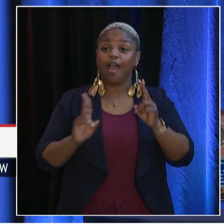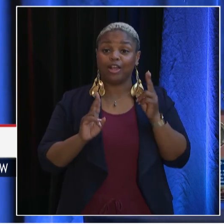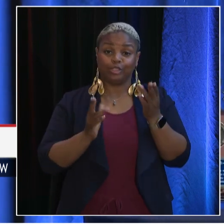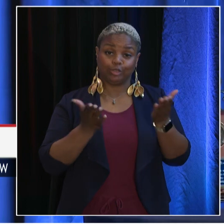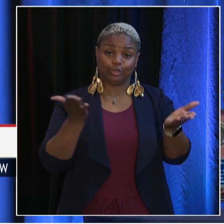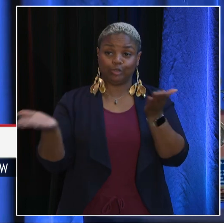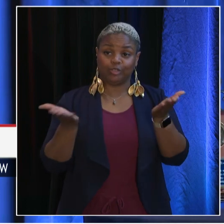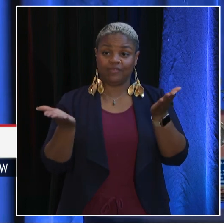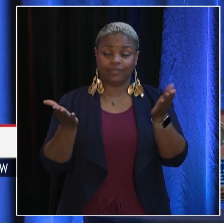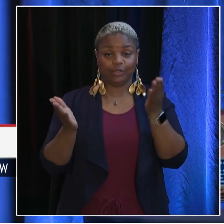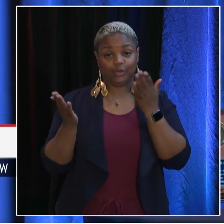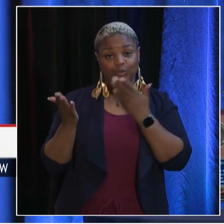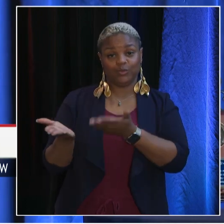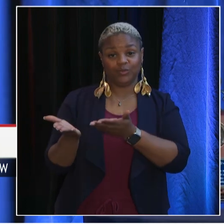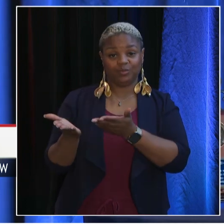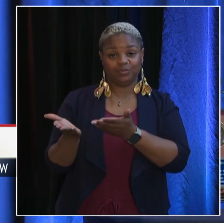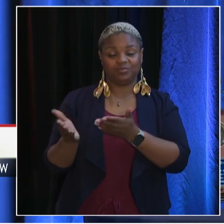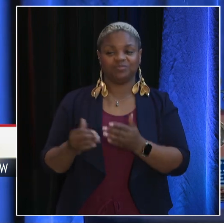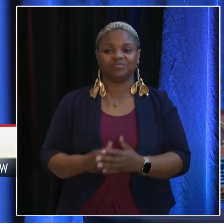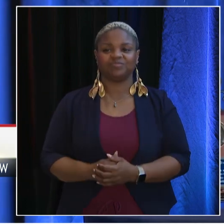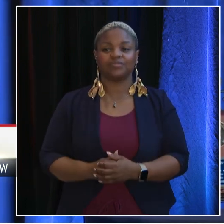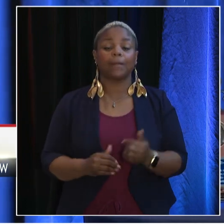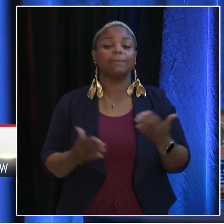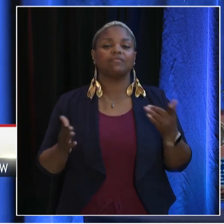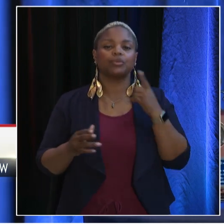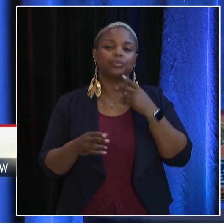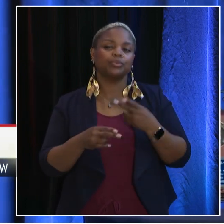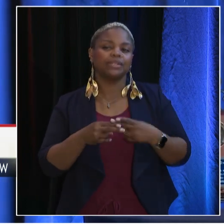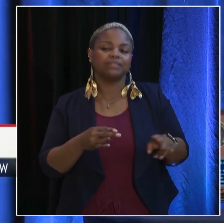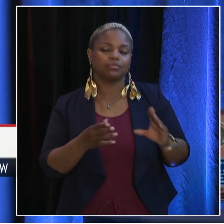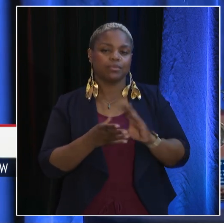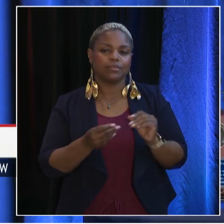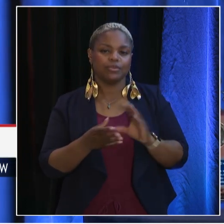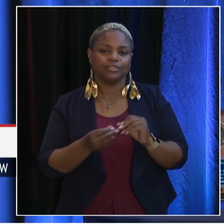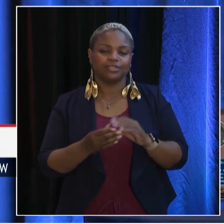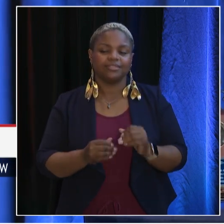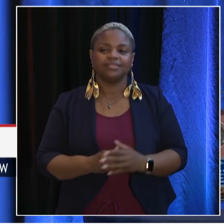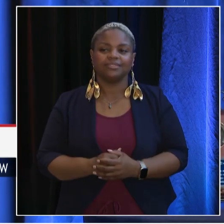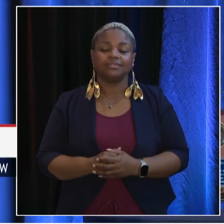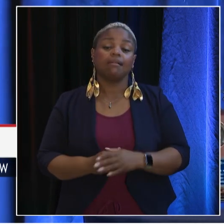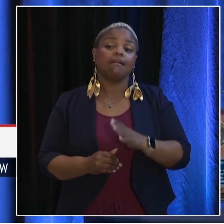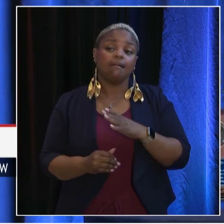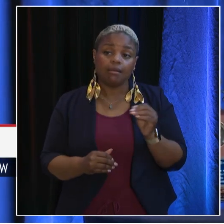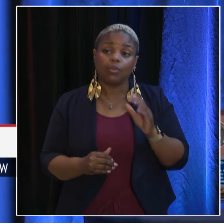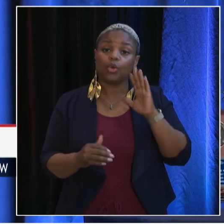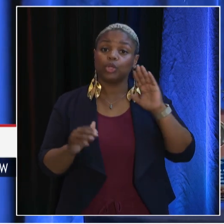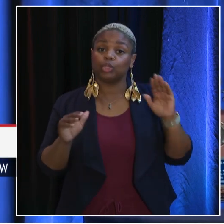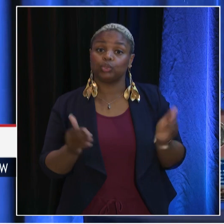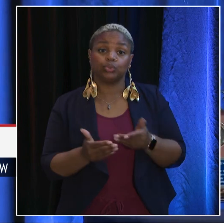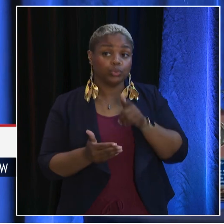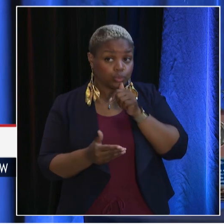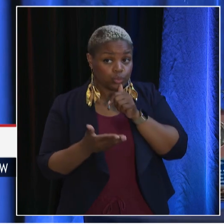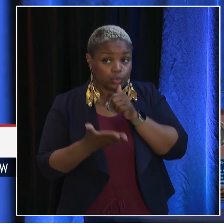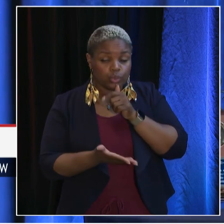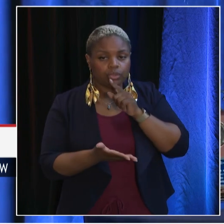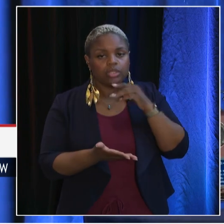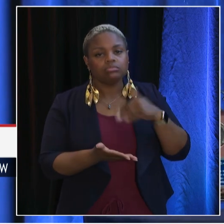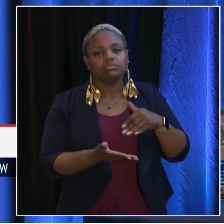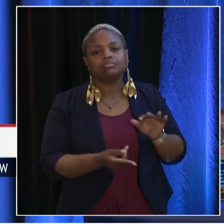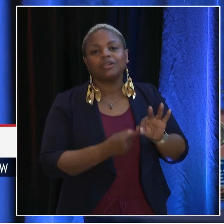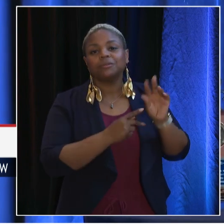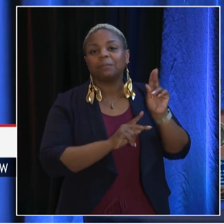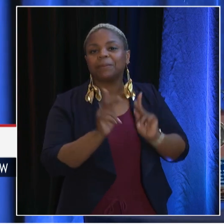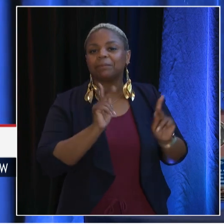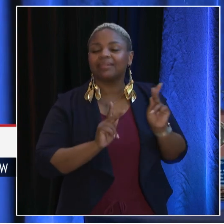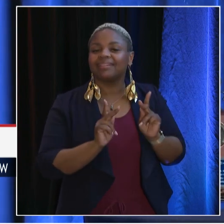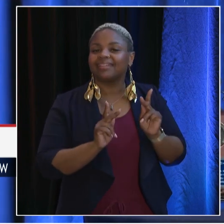you. I'm here for a brief introduction of a couple of very special people, but before I do that,